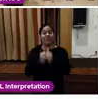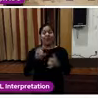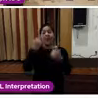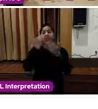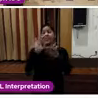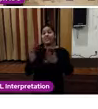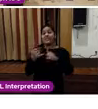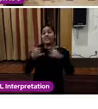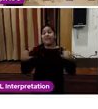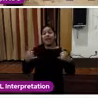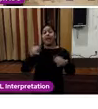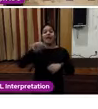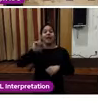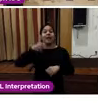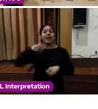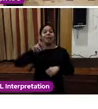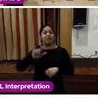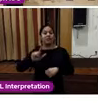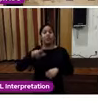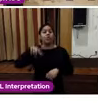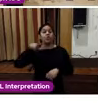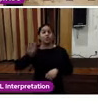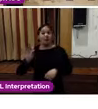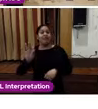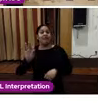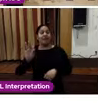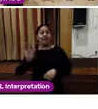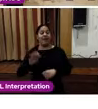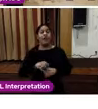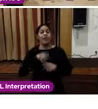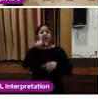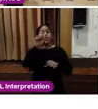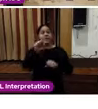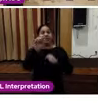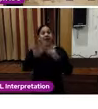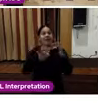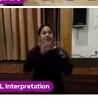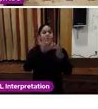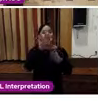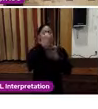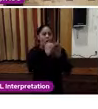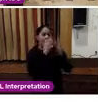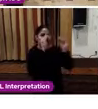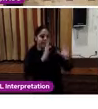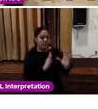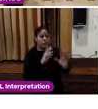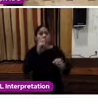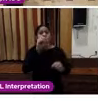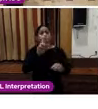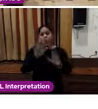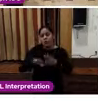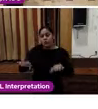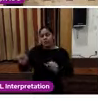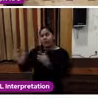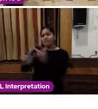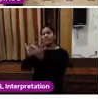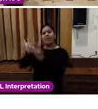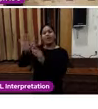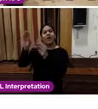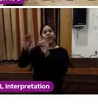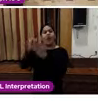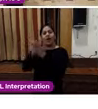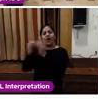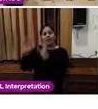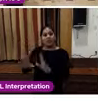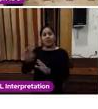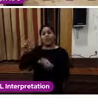is April 29th. And you can contact your art teacher or have your children contact their art teacher to submit their